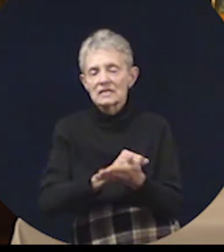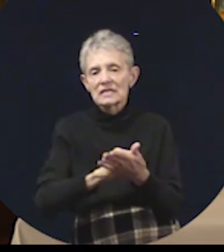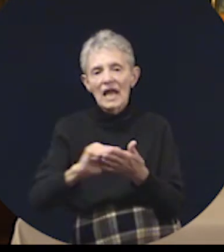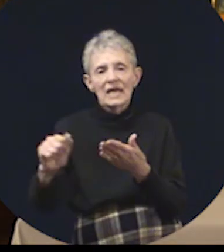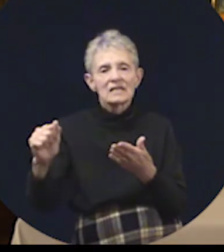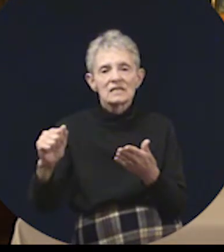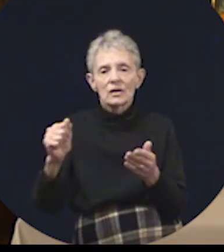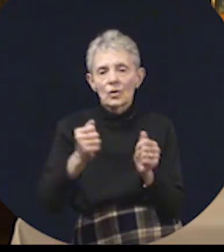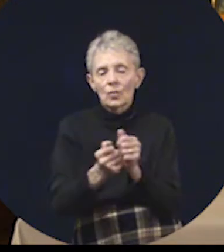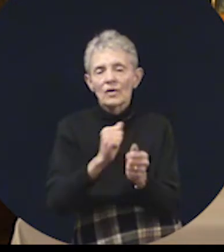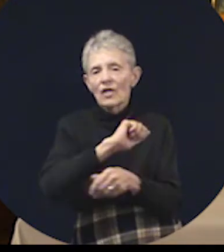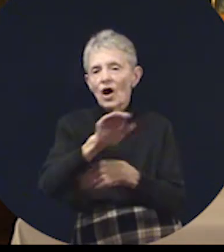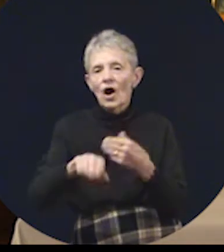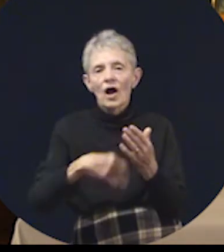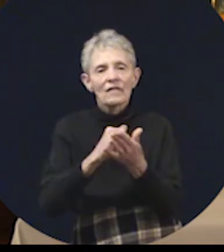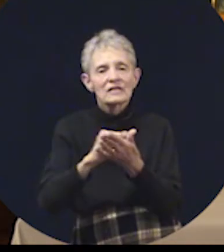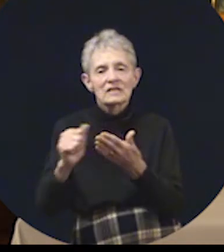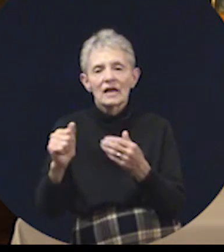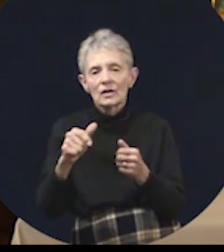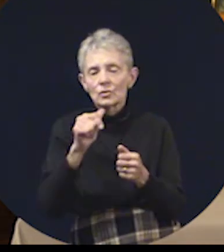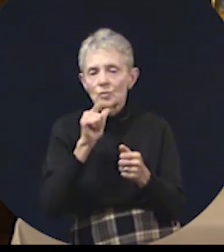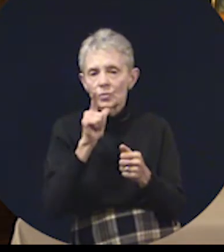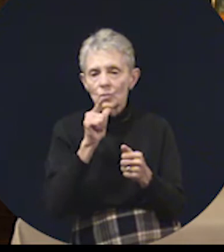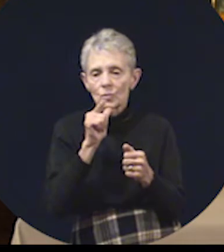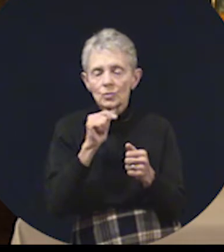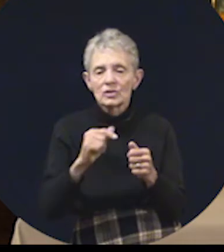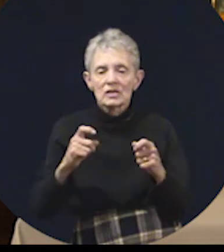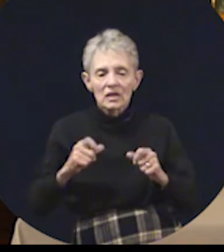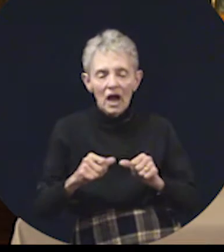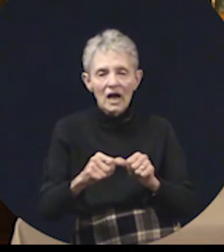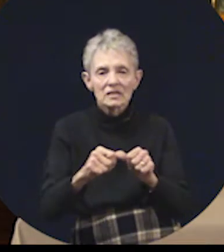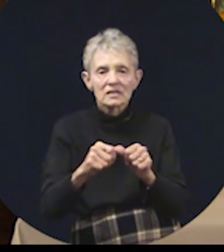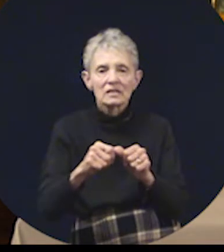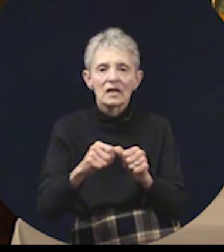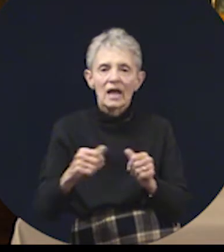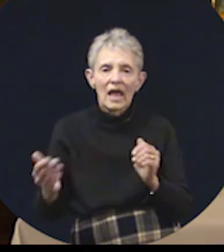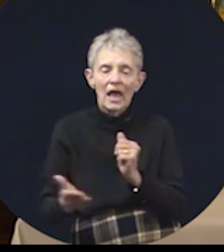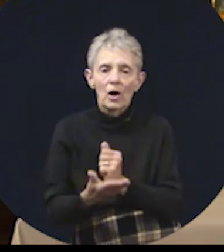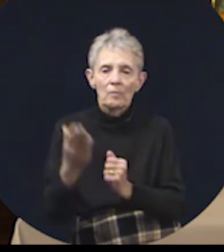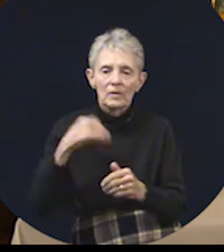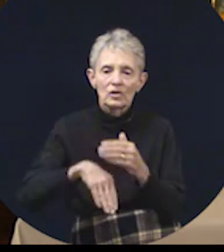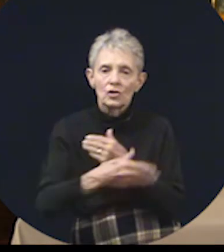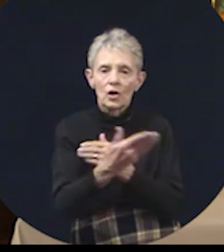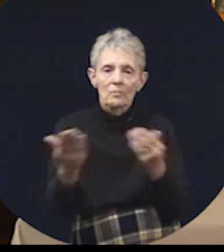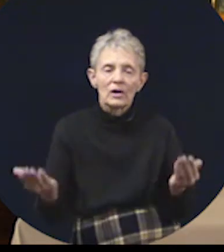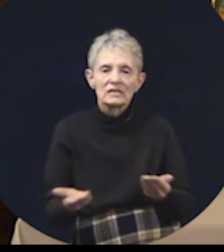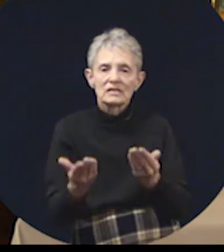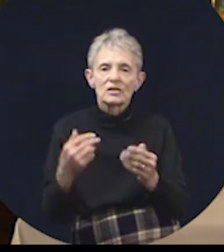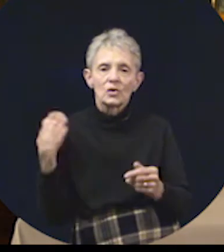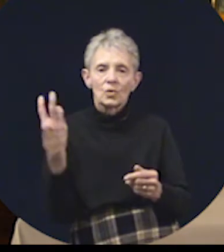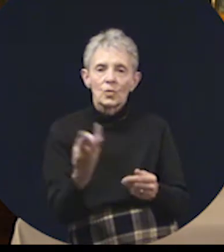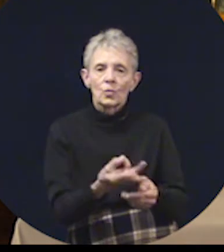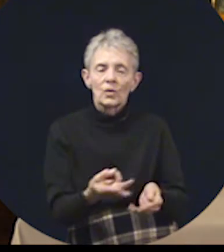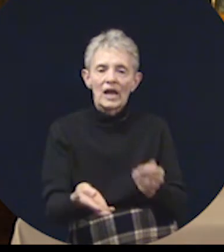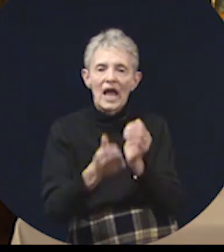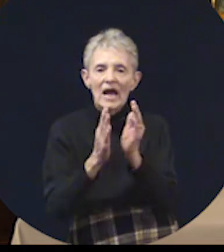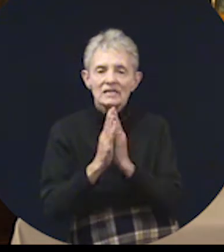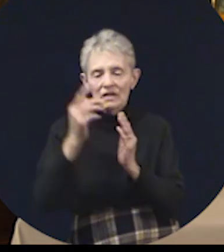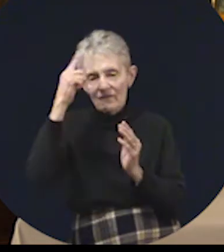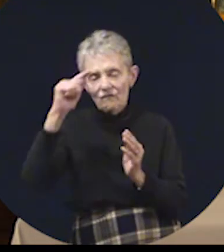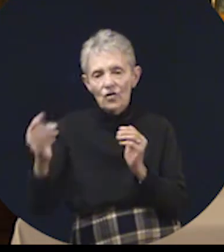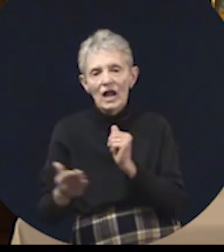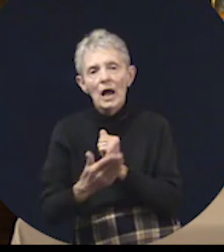and with all of the saints on whose constant intercession in your presence we rely for unfailing help. May